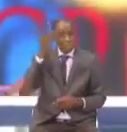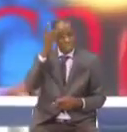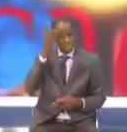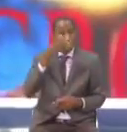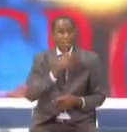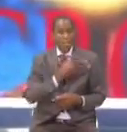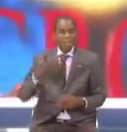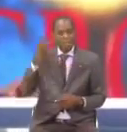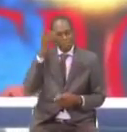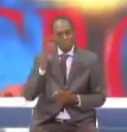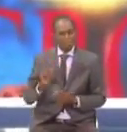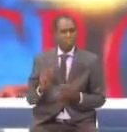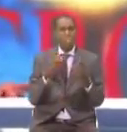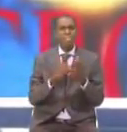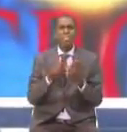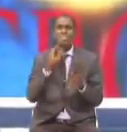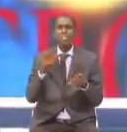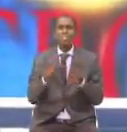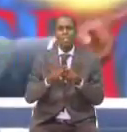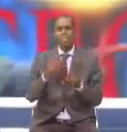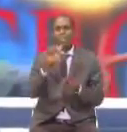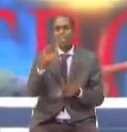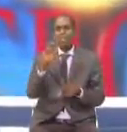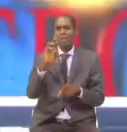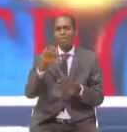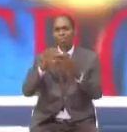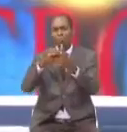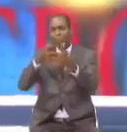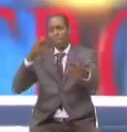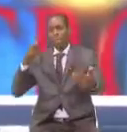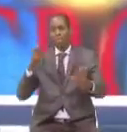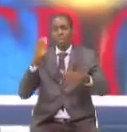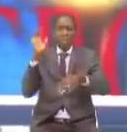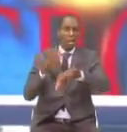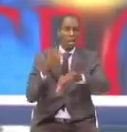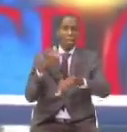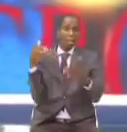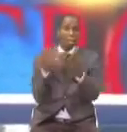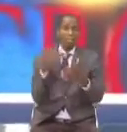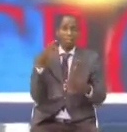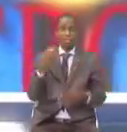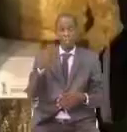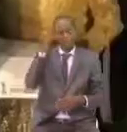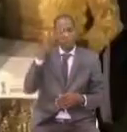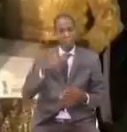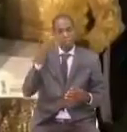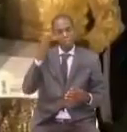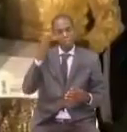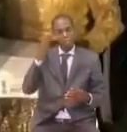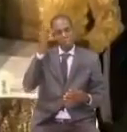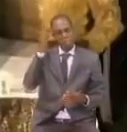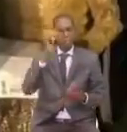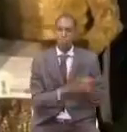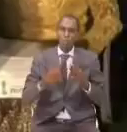devil. It's like an arrow. When God says yes, that he shoots at the devil, and the devil will run away from you, and the